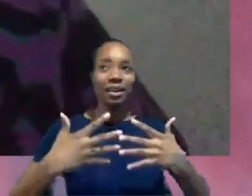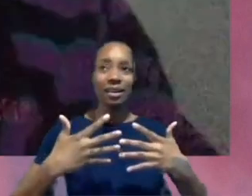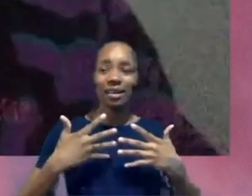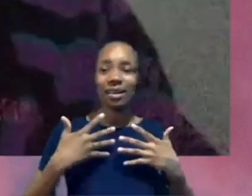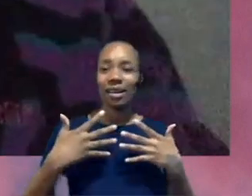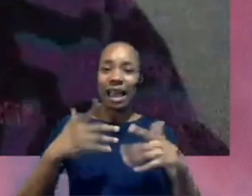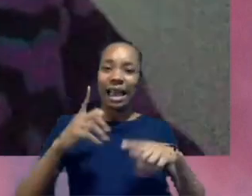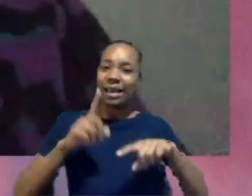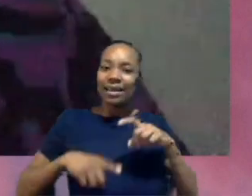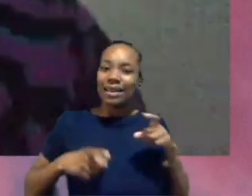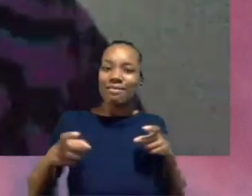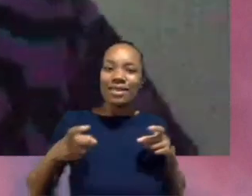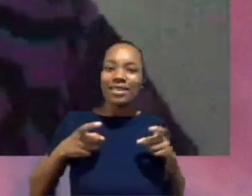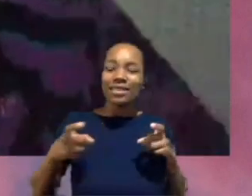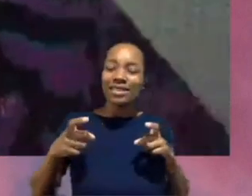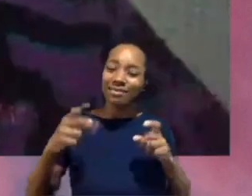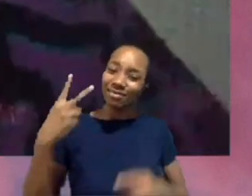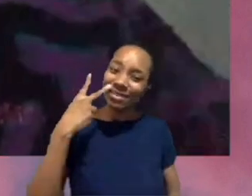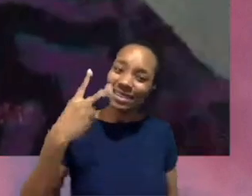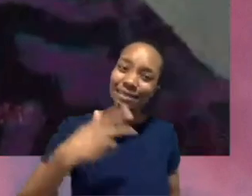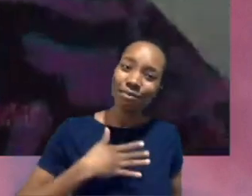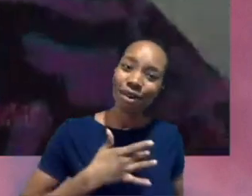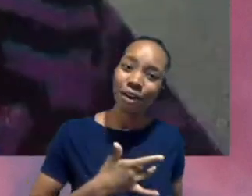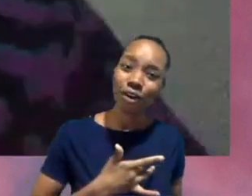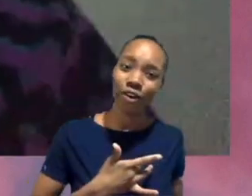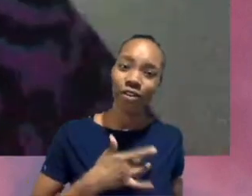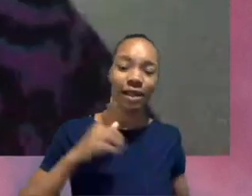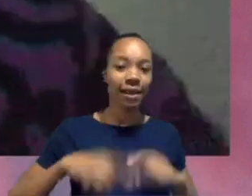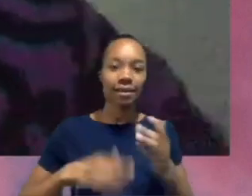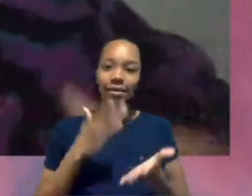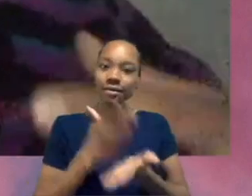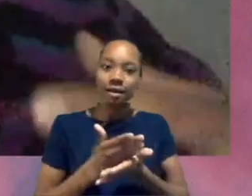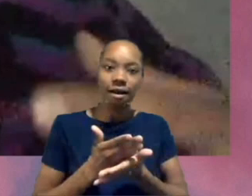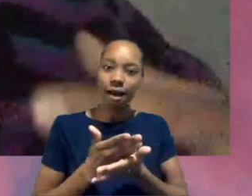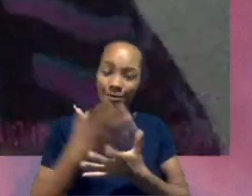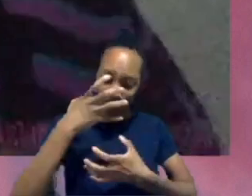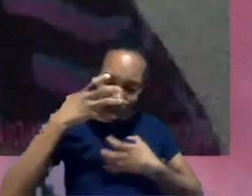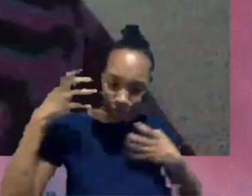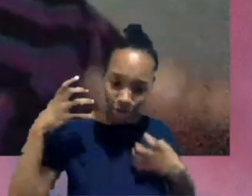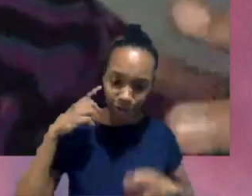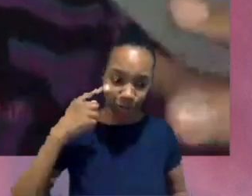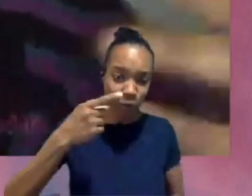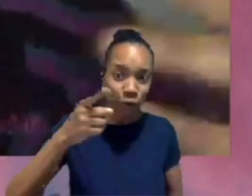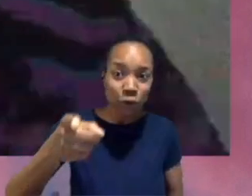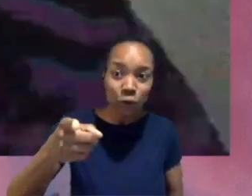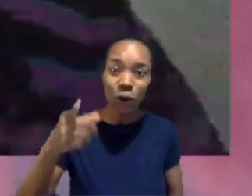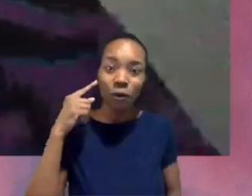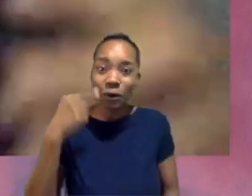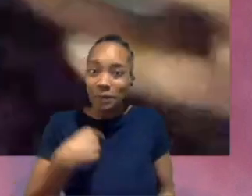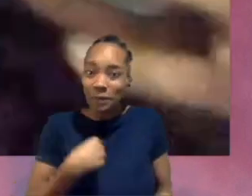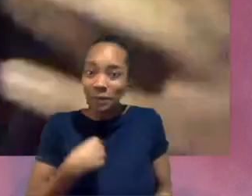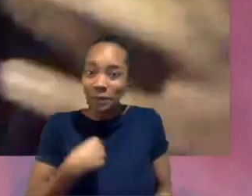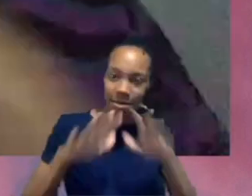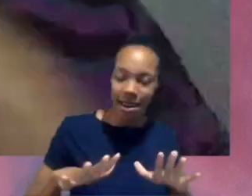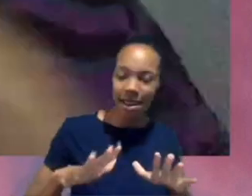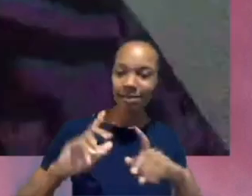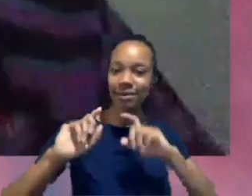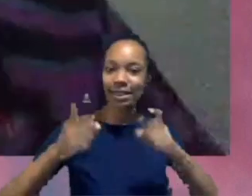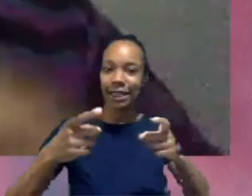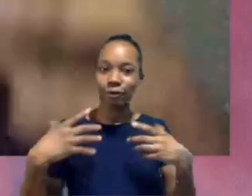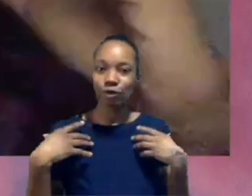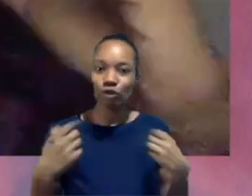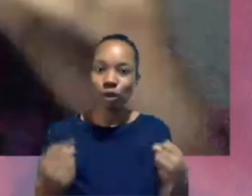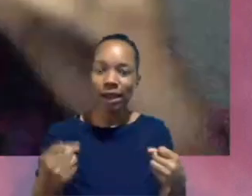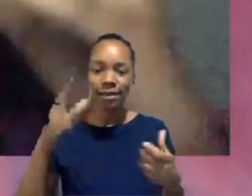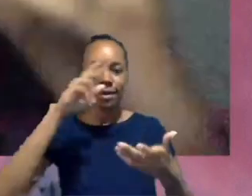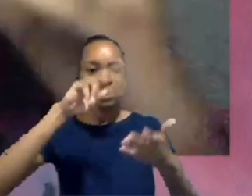We can't stop now. These battle wounds were woven just for you. This war zone has blessed you, giving you strength, giving you